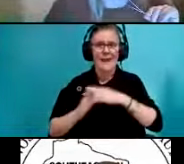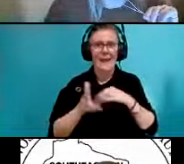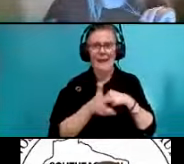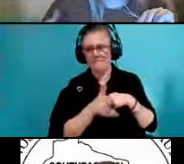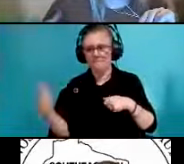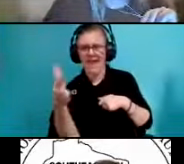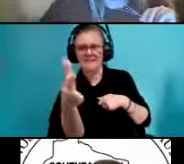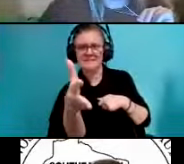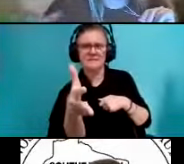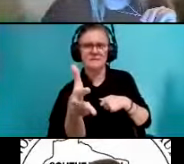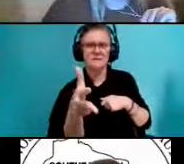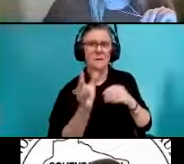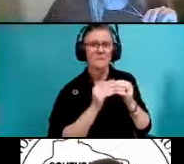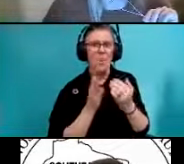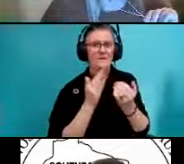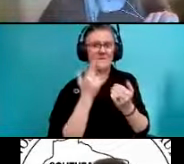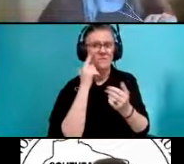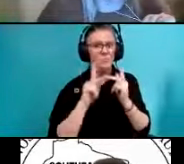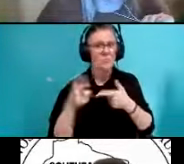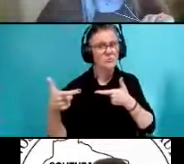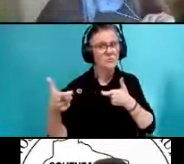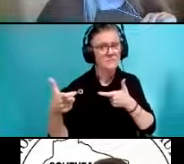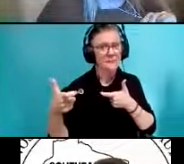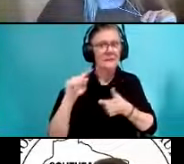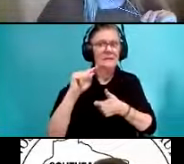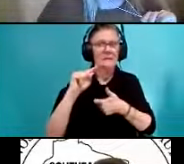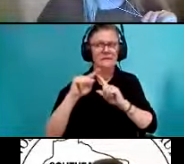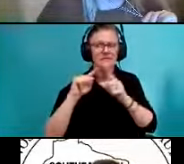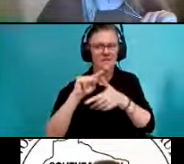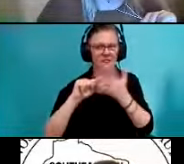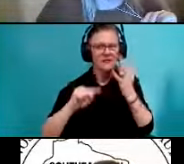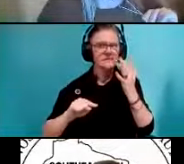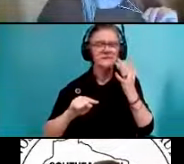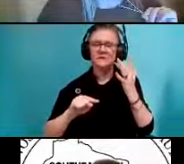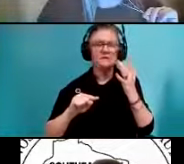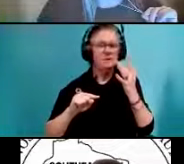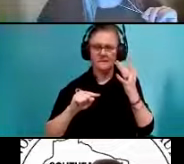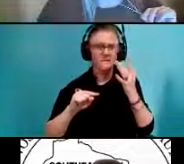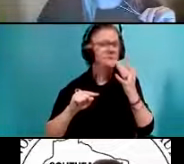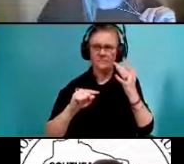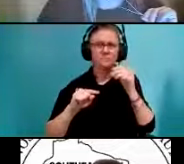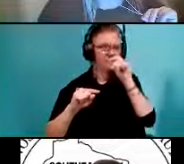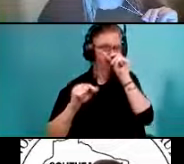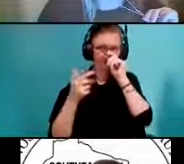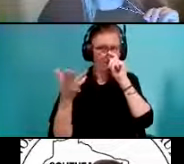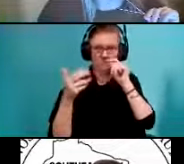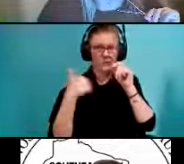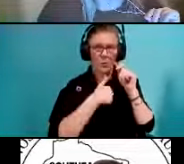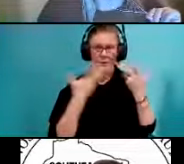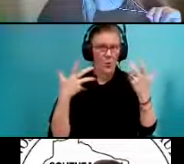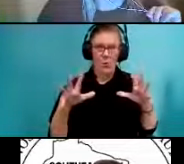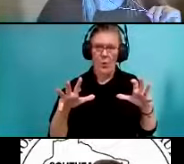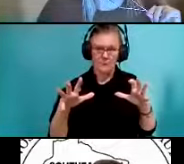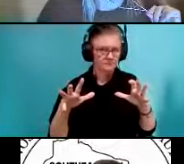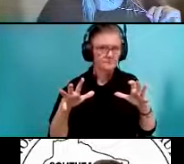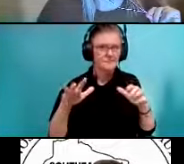easier than it might currently be to speed and do different things that, you know, is obviously not something, you know, people want in this